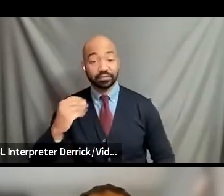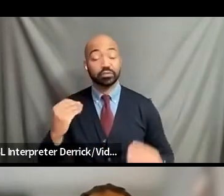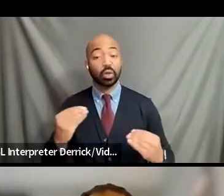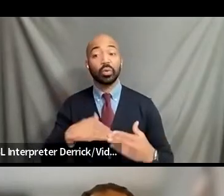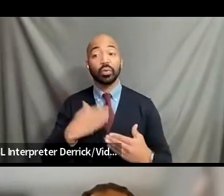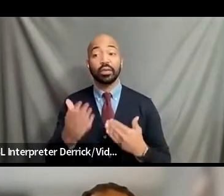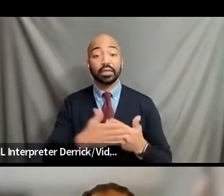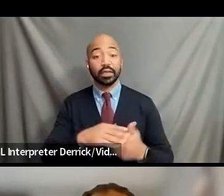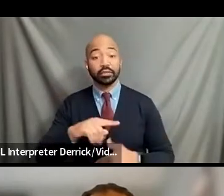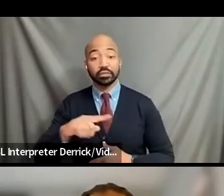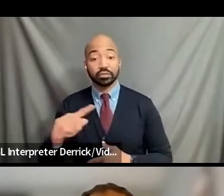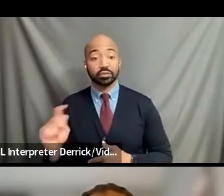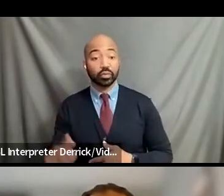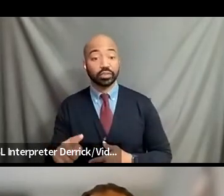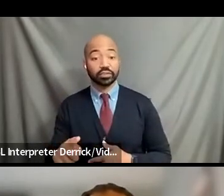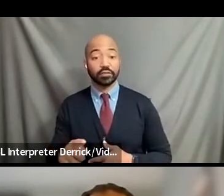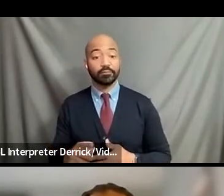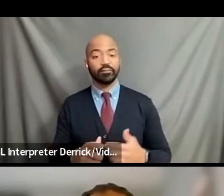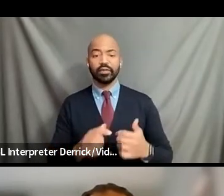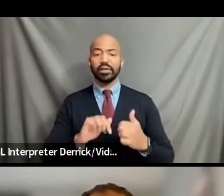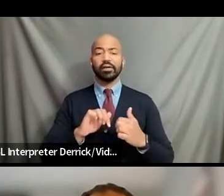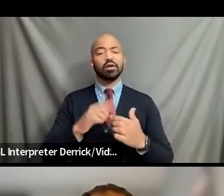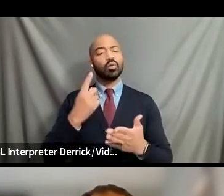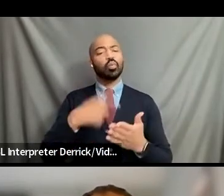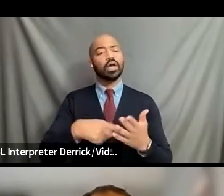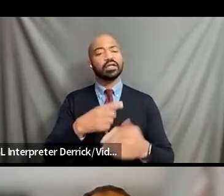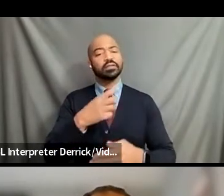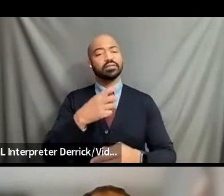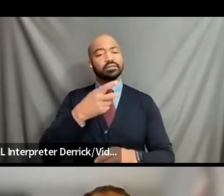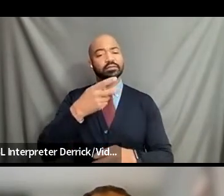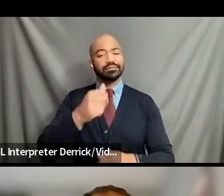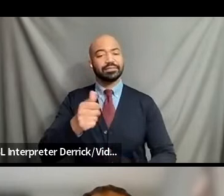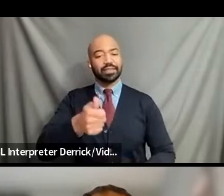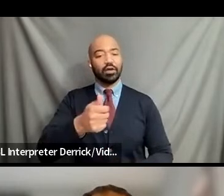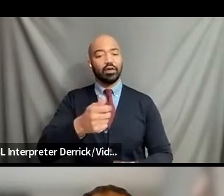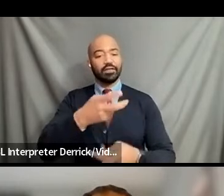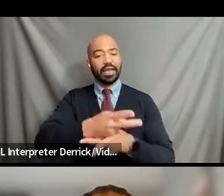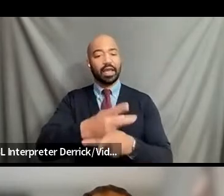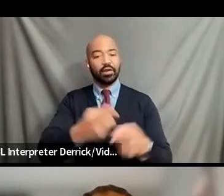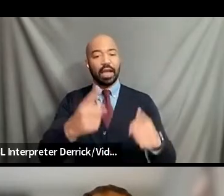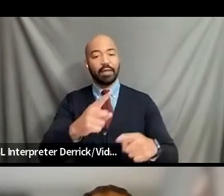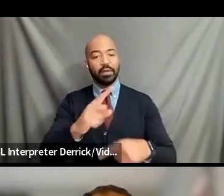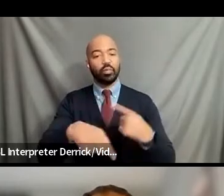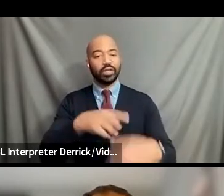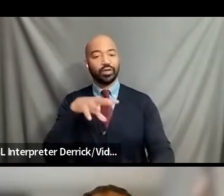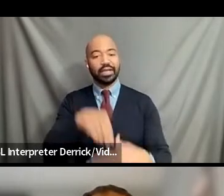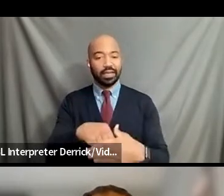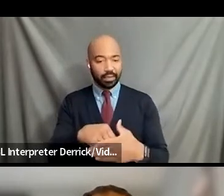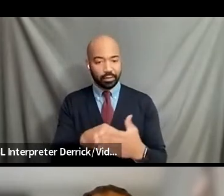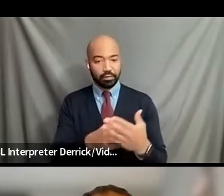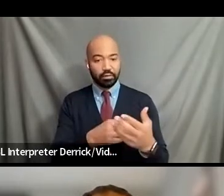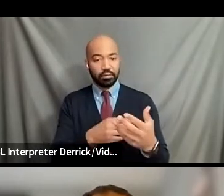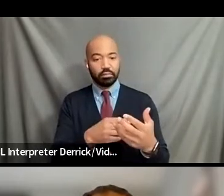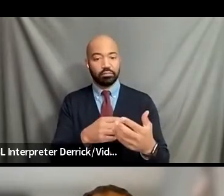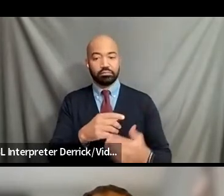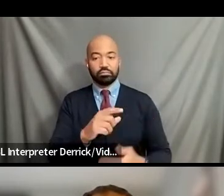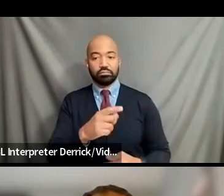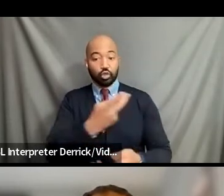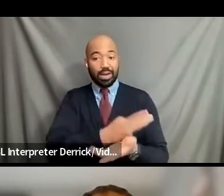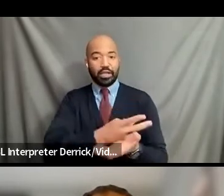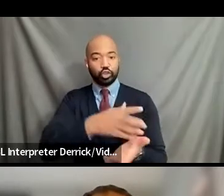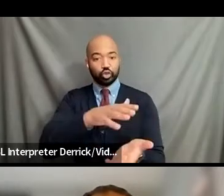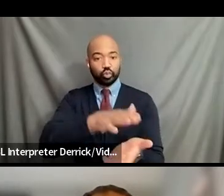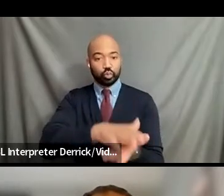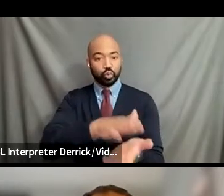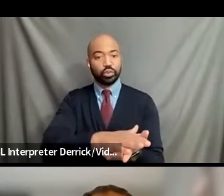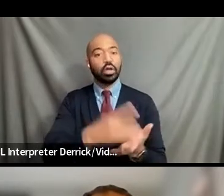question is, what self-care habits have you developed in grad school? So we just talked about challenges that you faced. What are things that